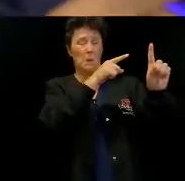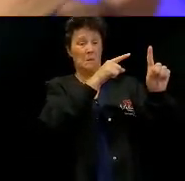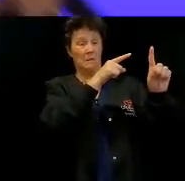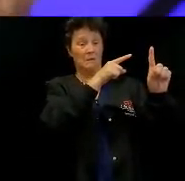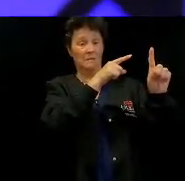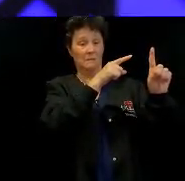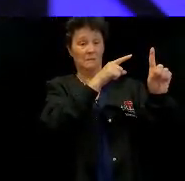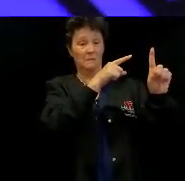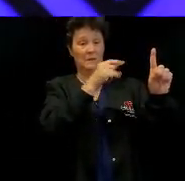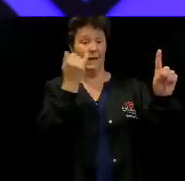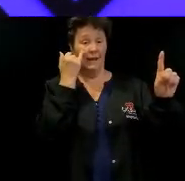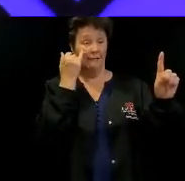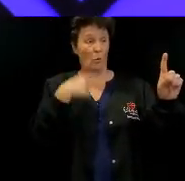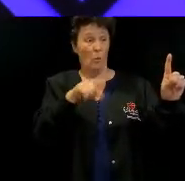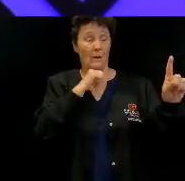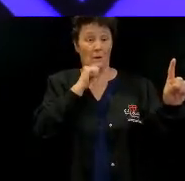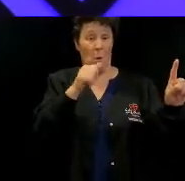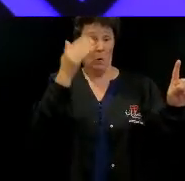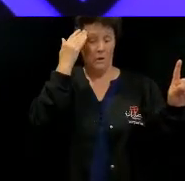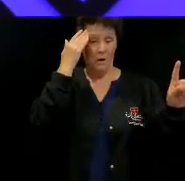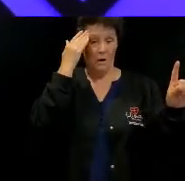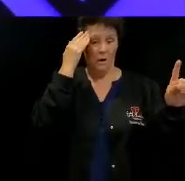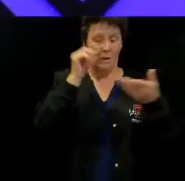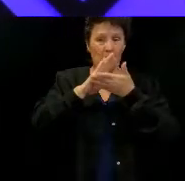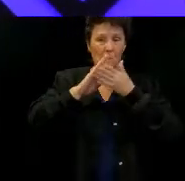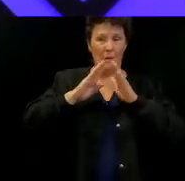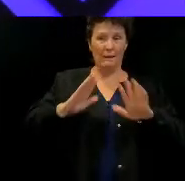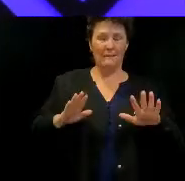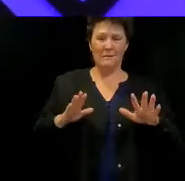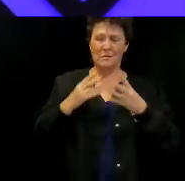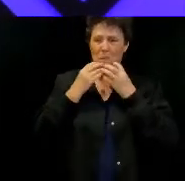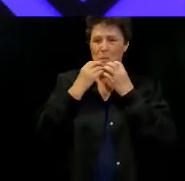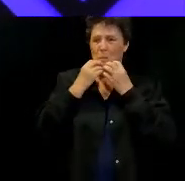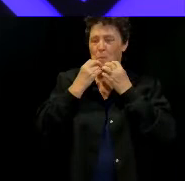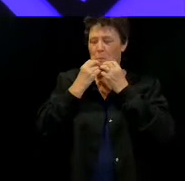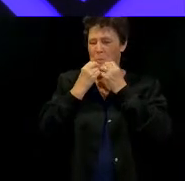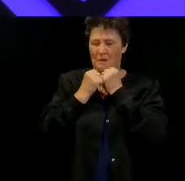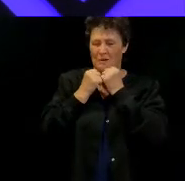If we don't know, peace is a precious commodity.